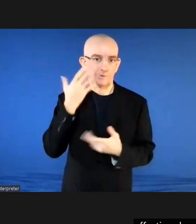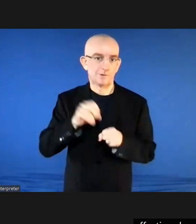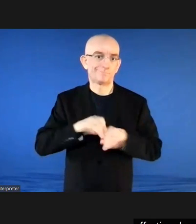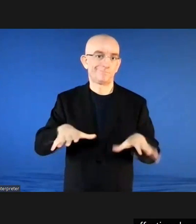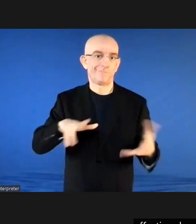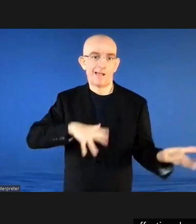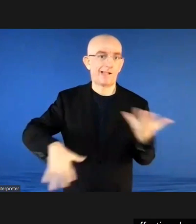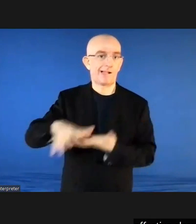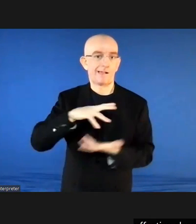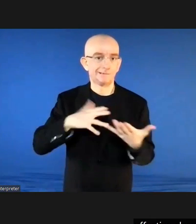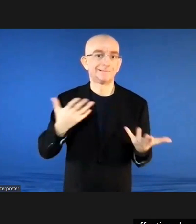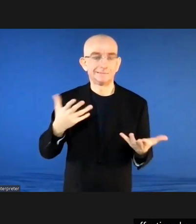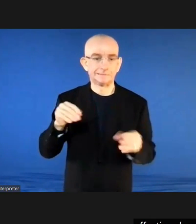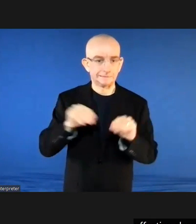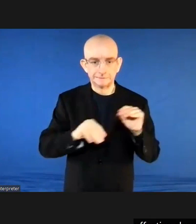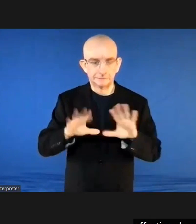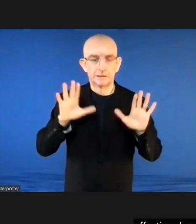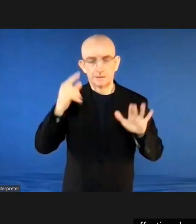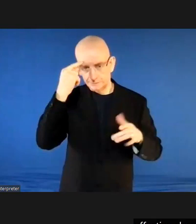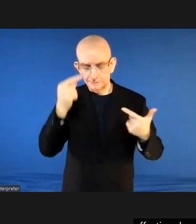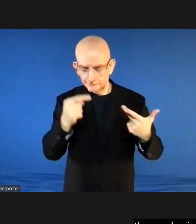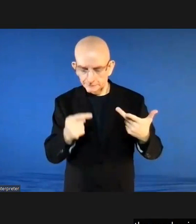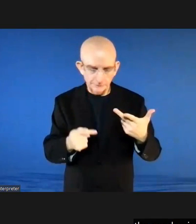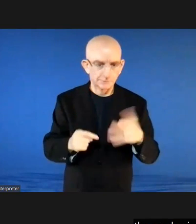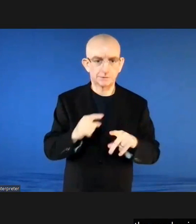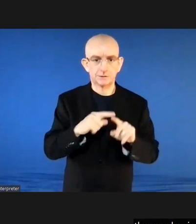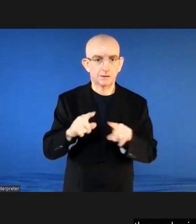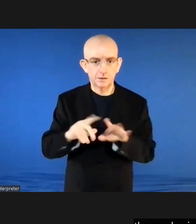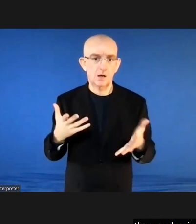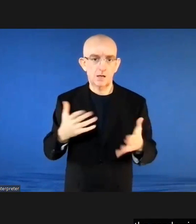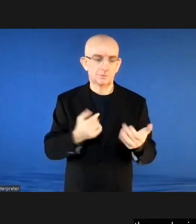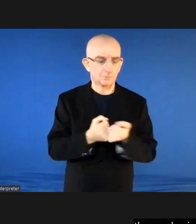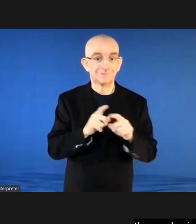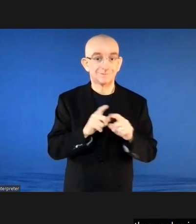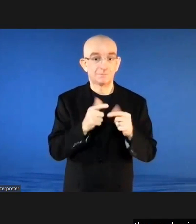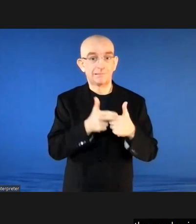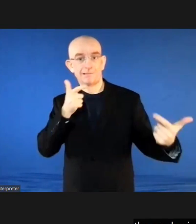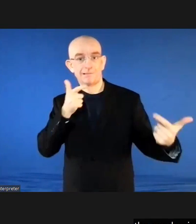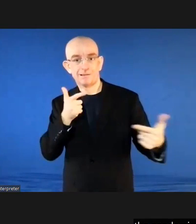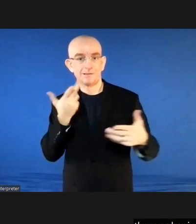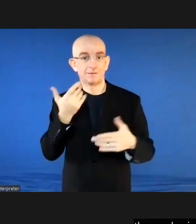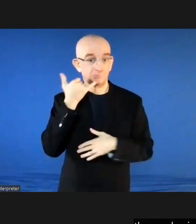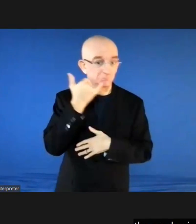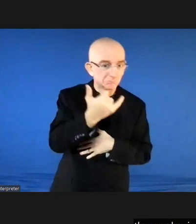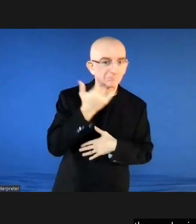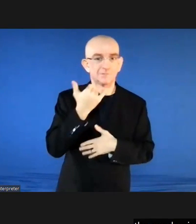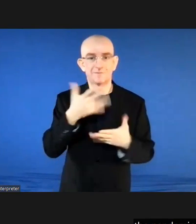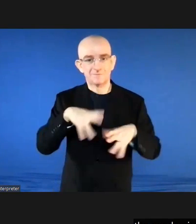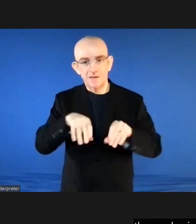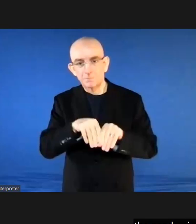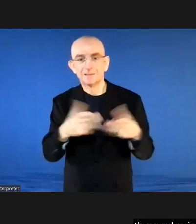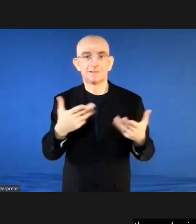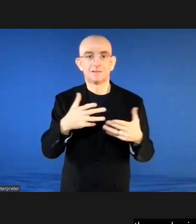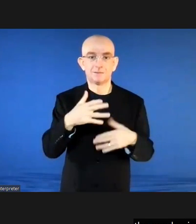remote learning, supporting families and parents, working with the community, the role of organisations of persons